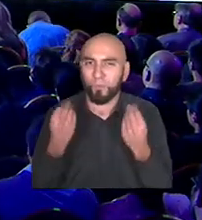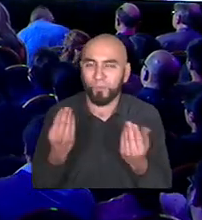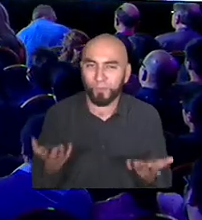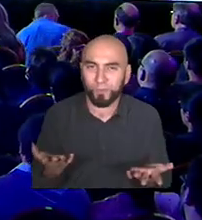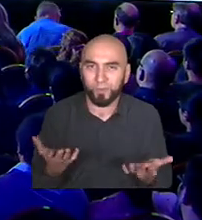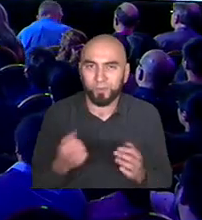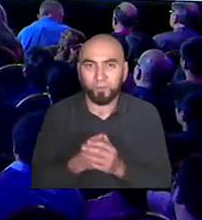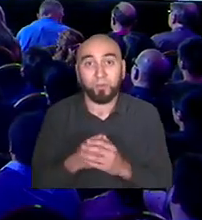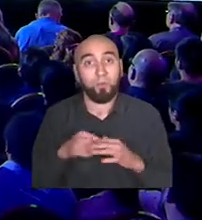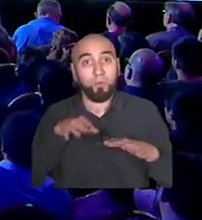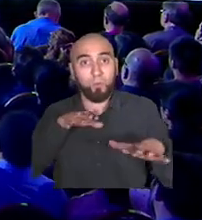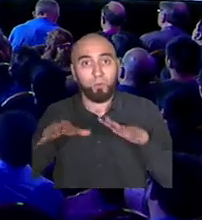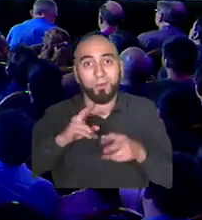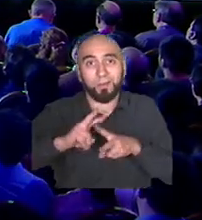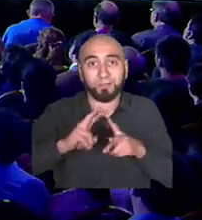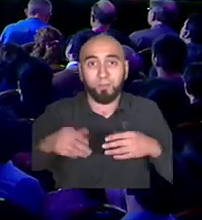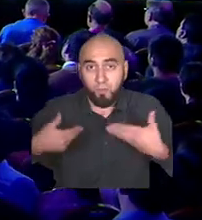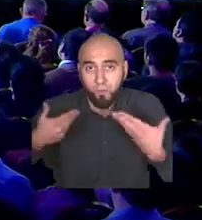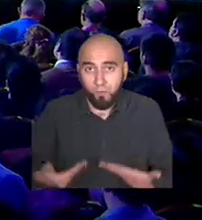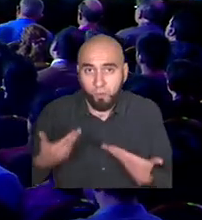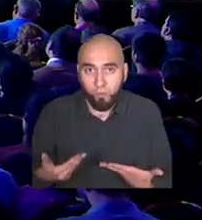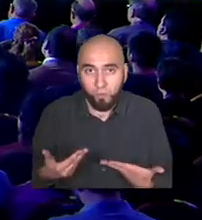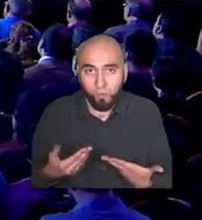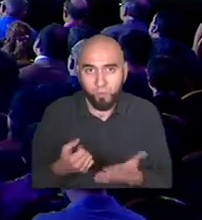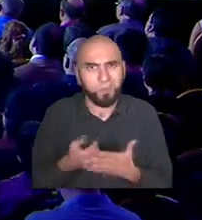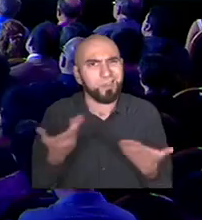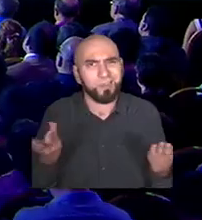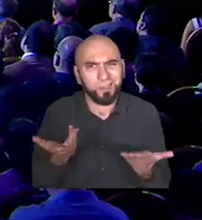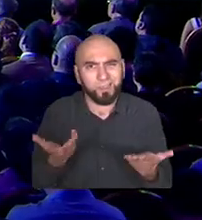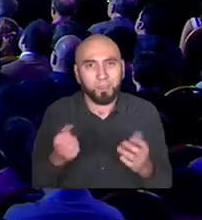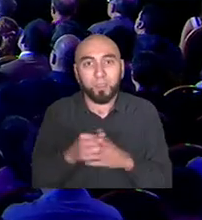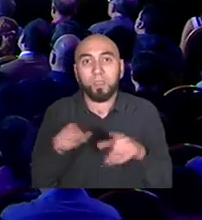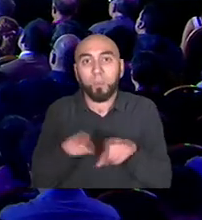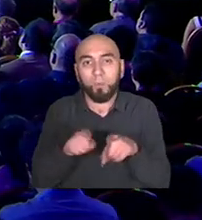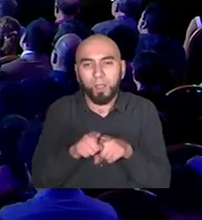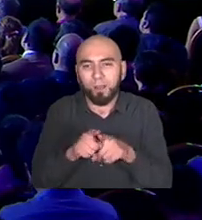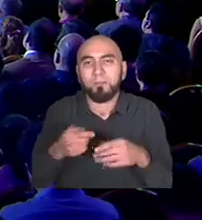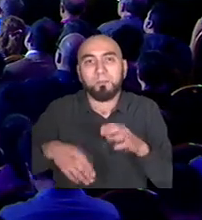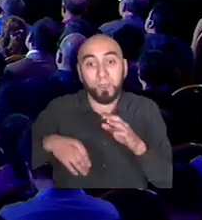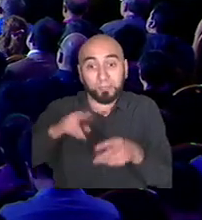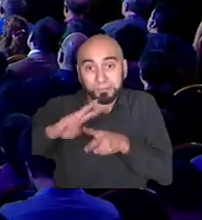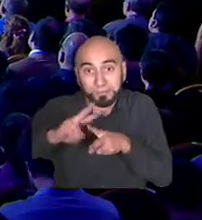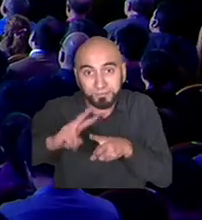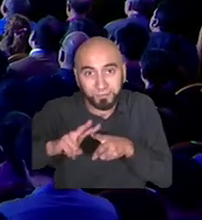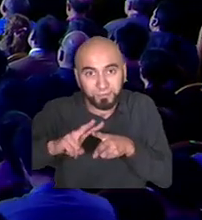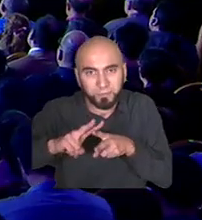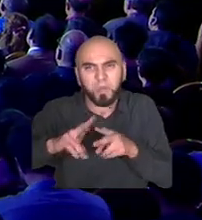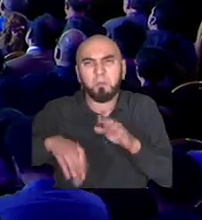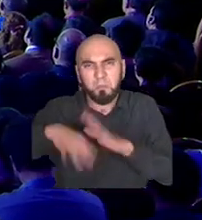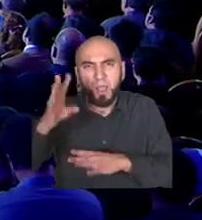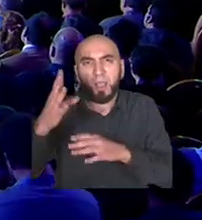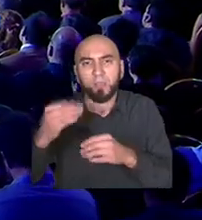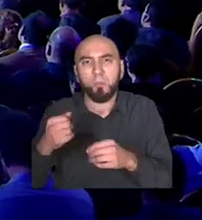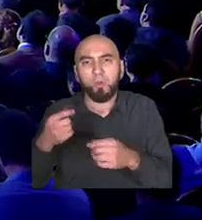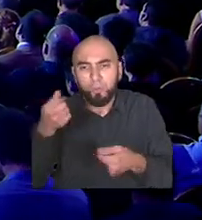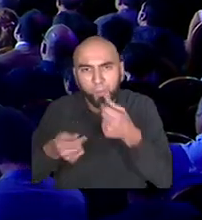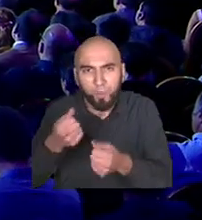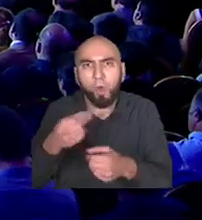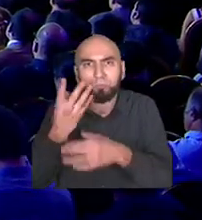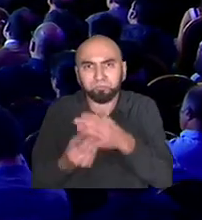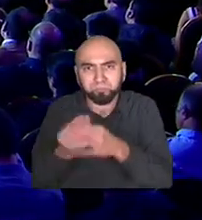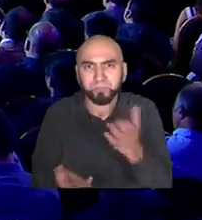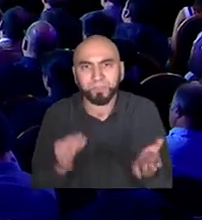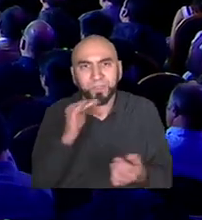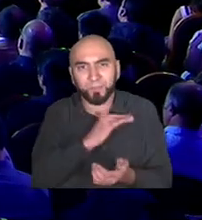do now is consuming more than we create. So how can we be the humans we want to be to be innovative and